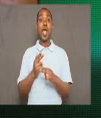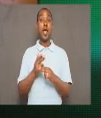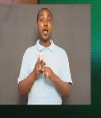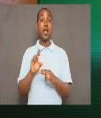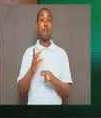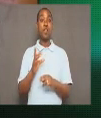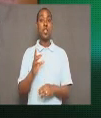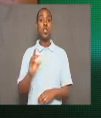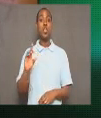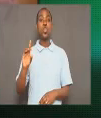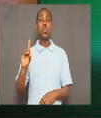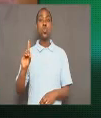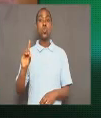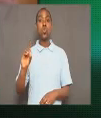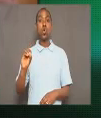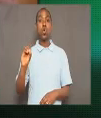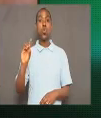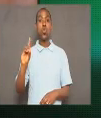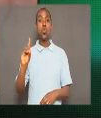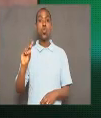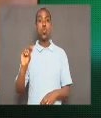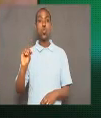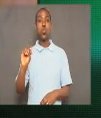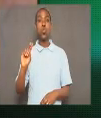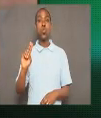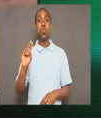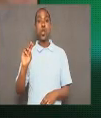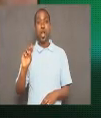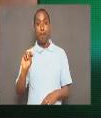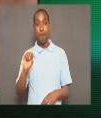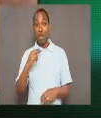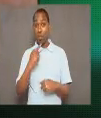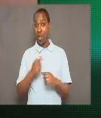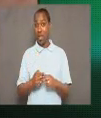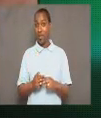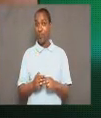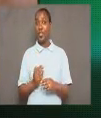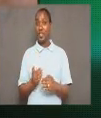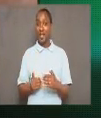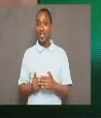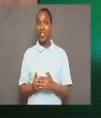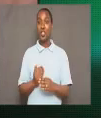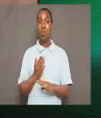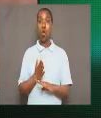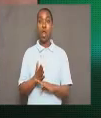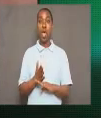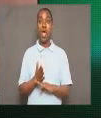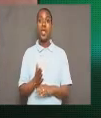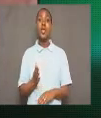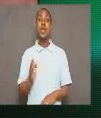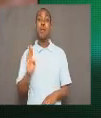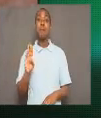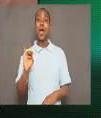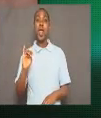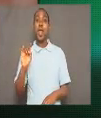When the paste enters, it is mixed with bile and other enzymes that